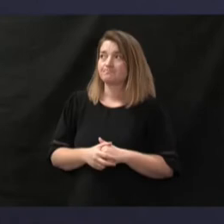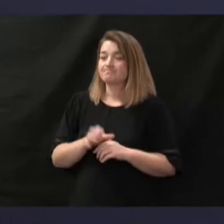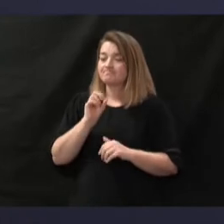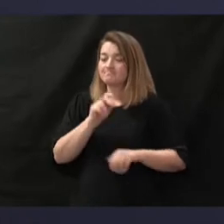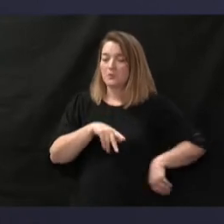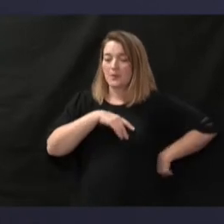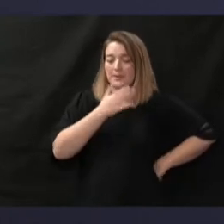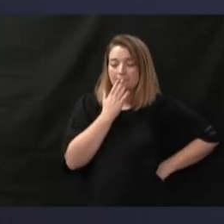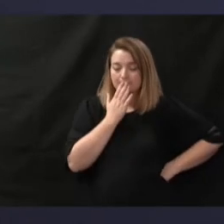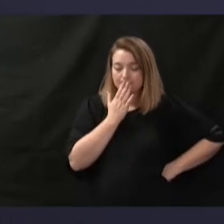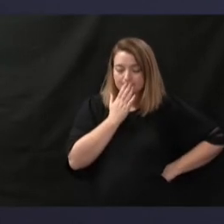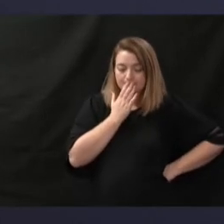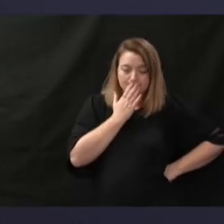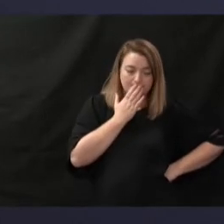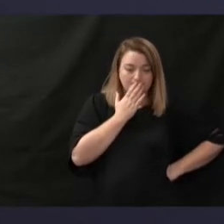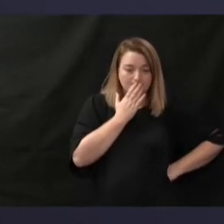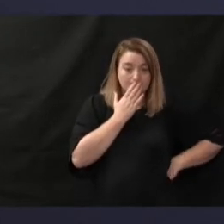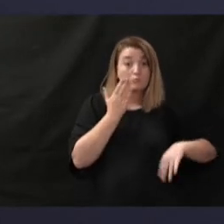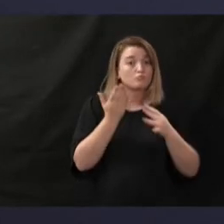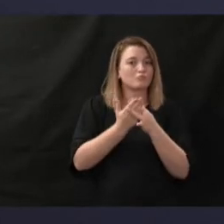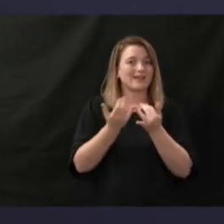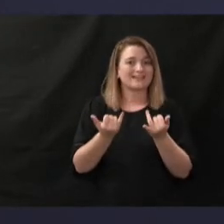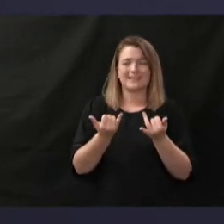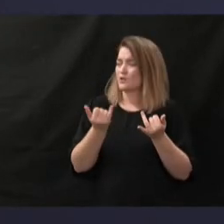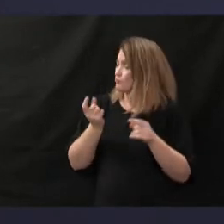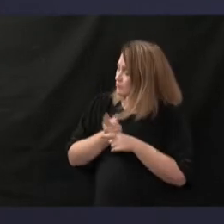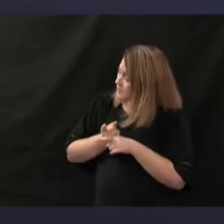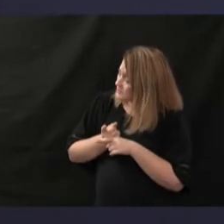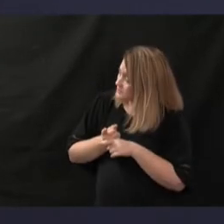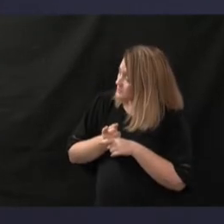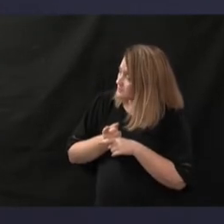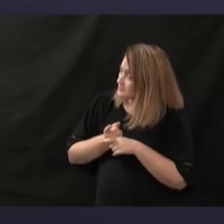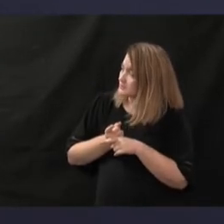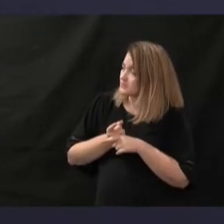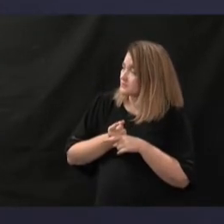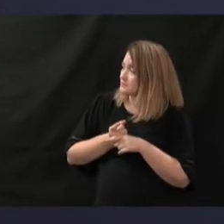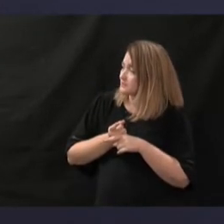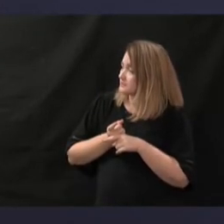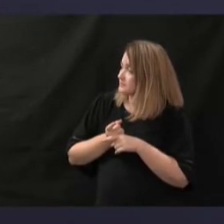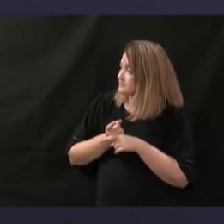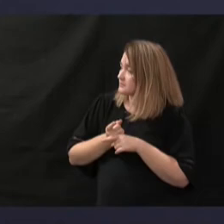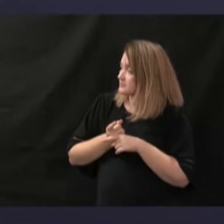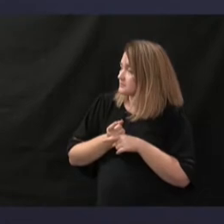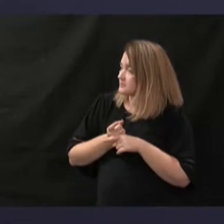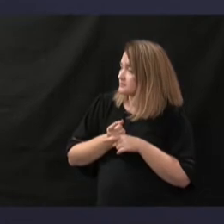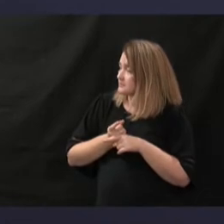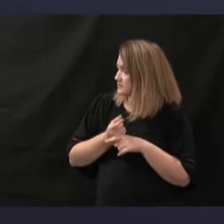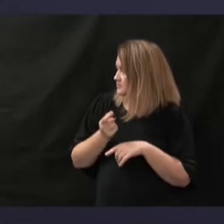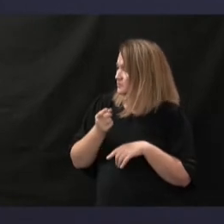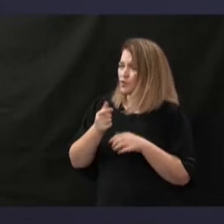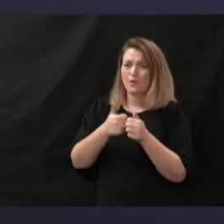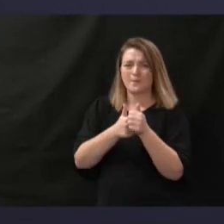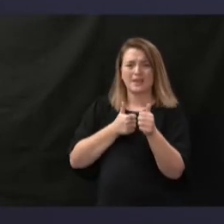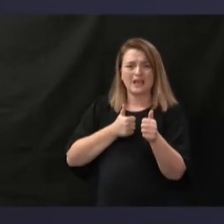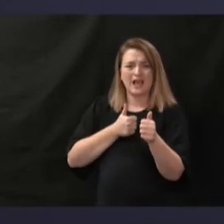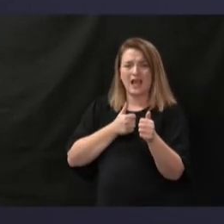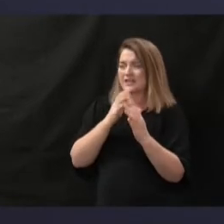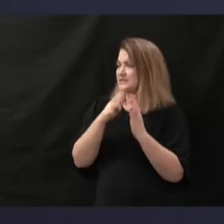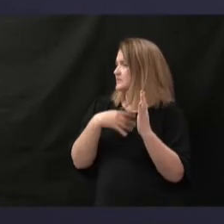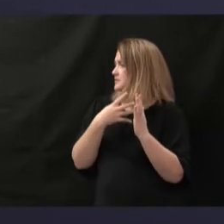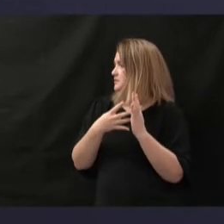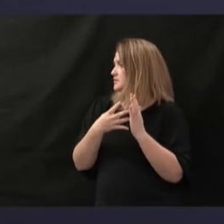Okay. I think we're on a break, right? Okay. Are we behind schedule?